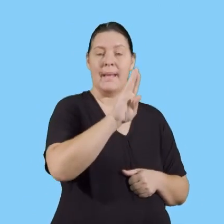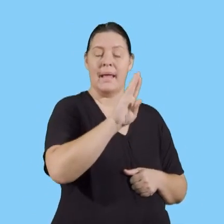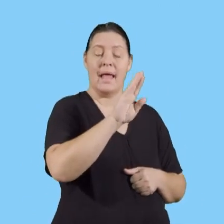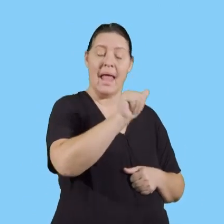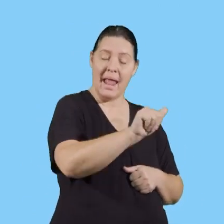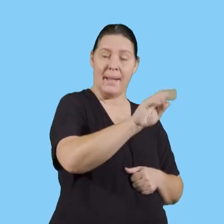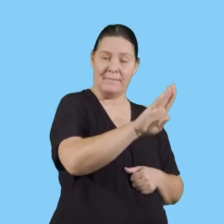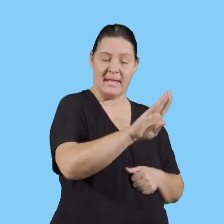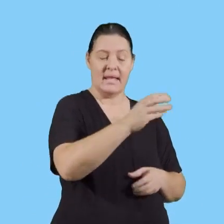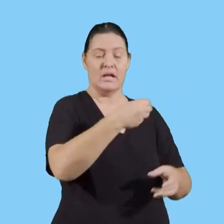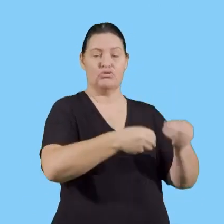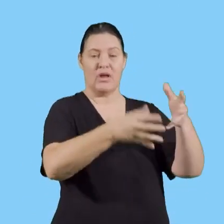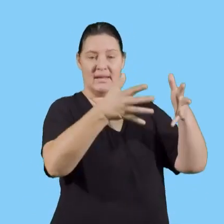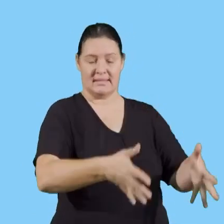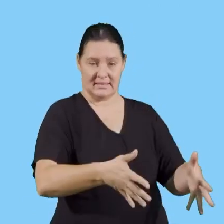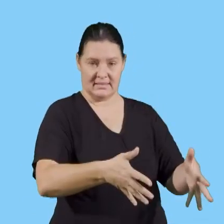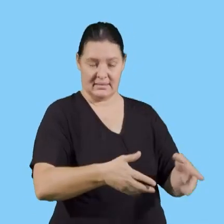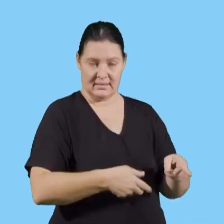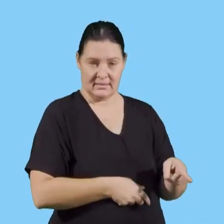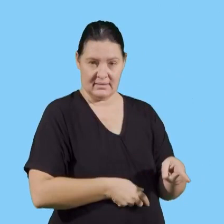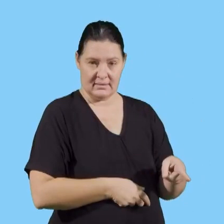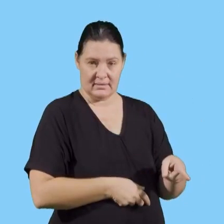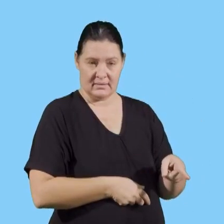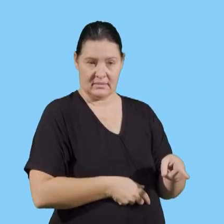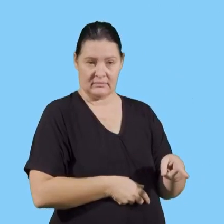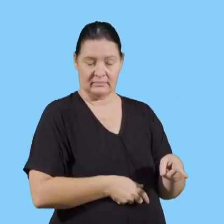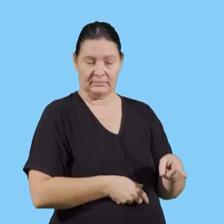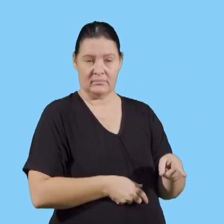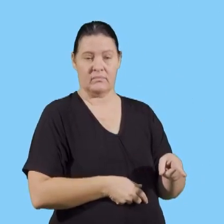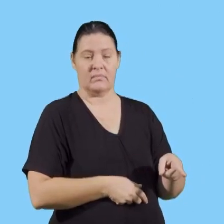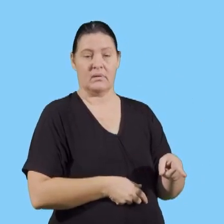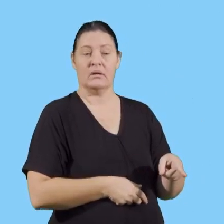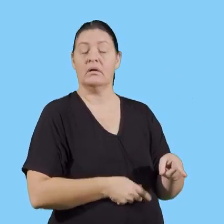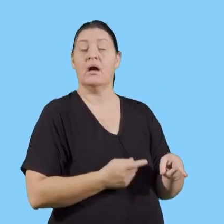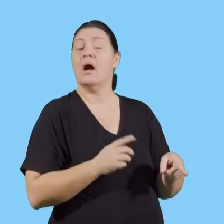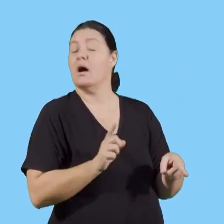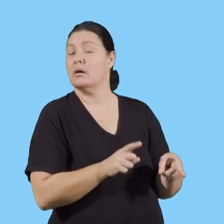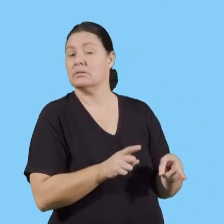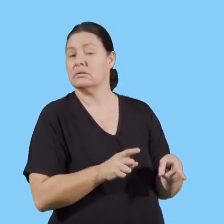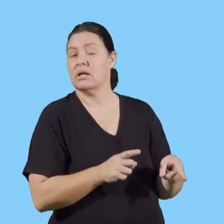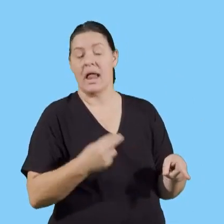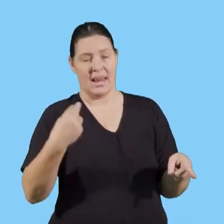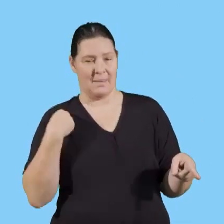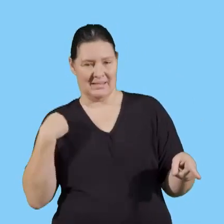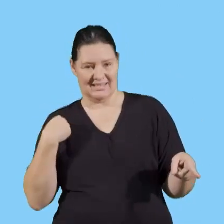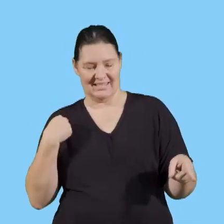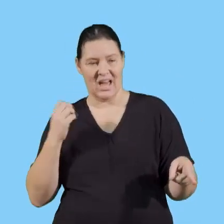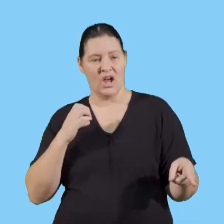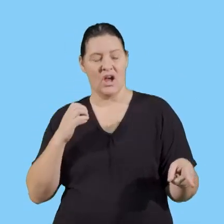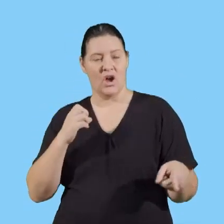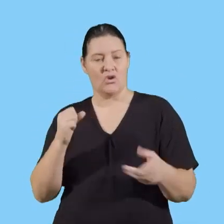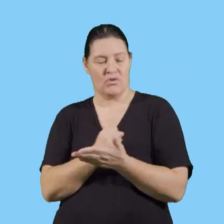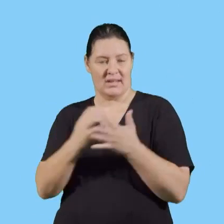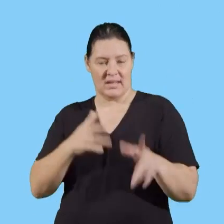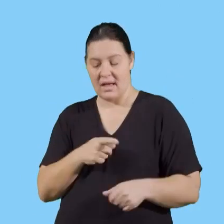traders. AB traders. AB traders, remember, these are our liabilities, our creditors.